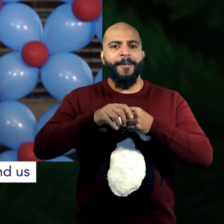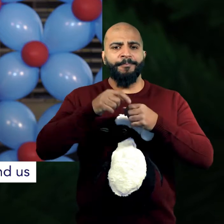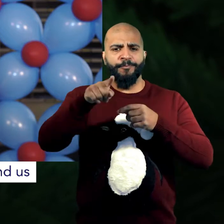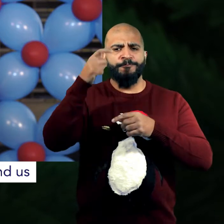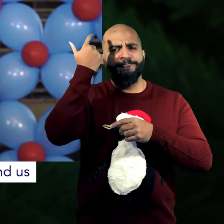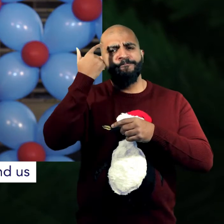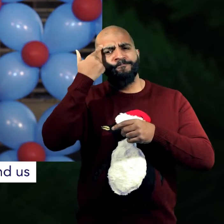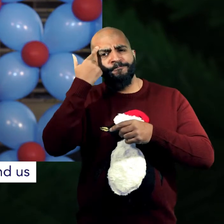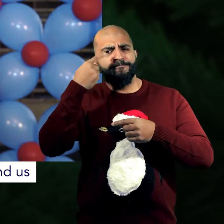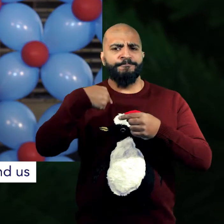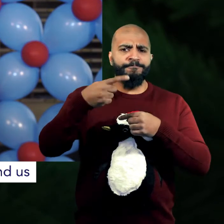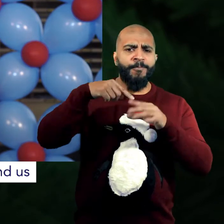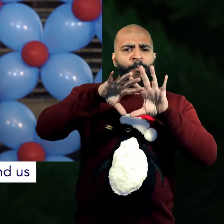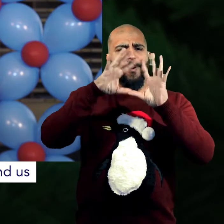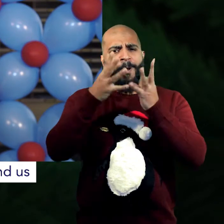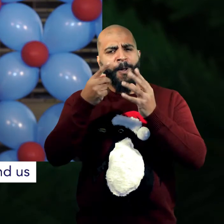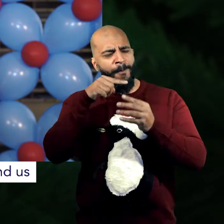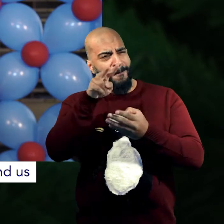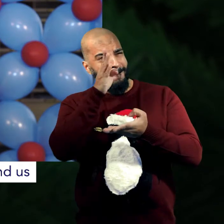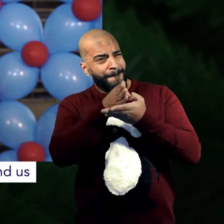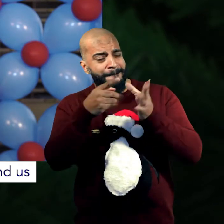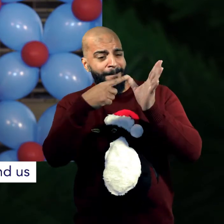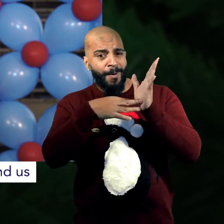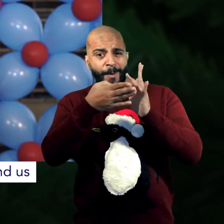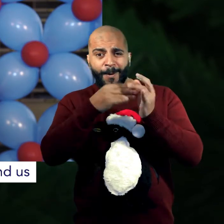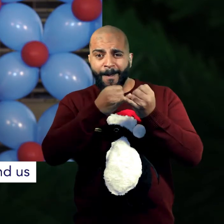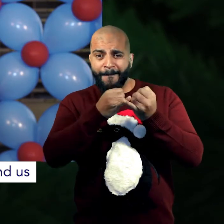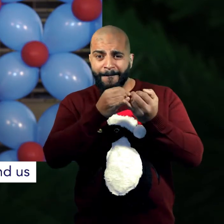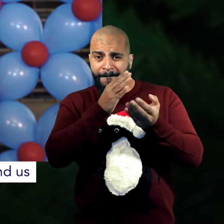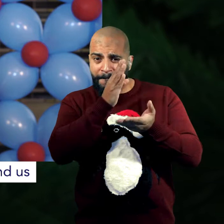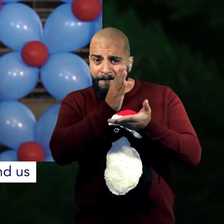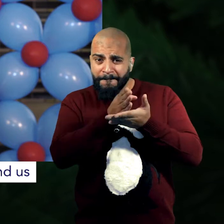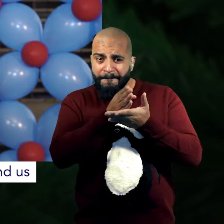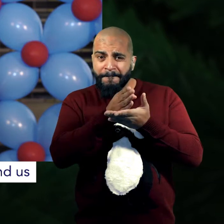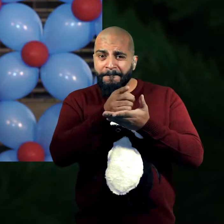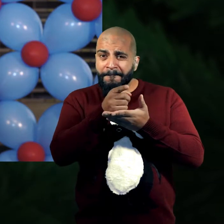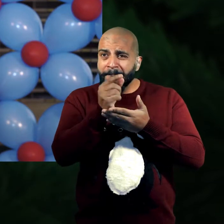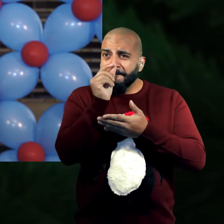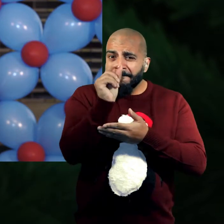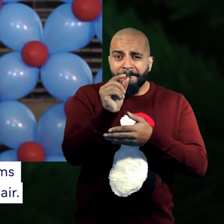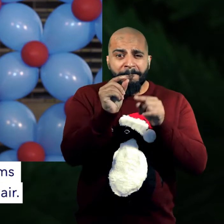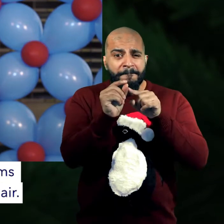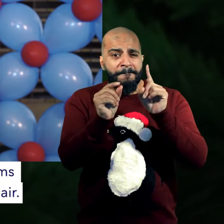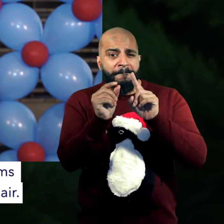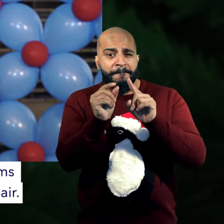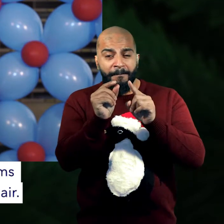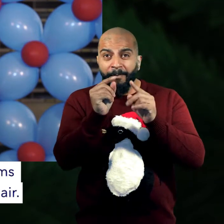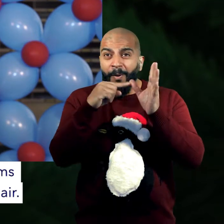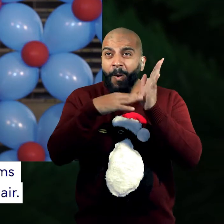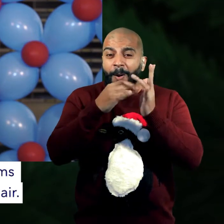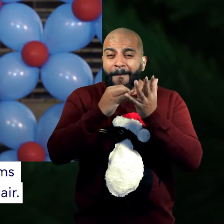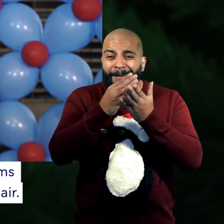that you, me, and everything around us is made of tiny things called atoms? Atoms are